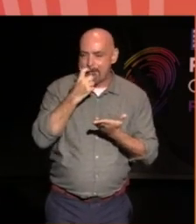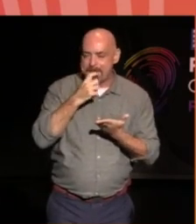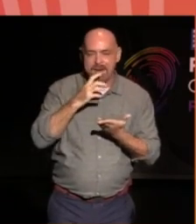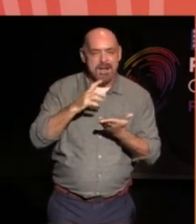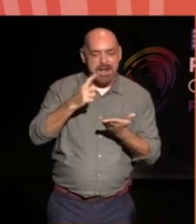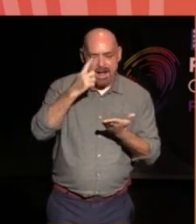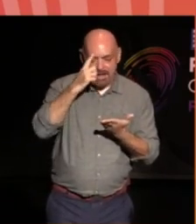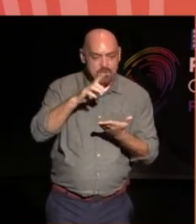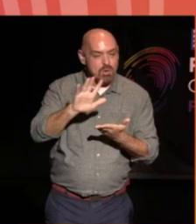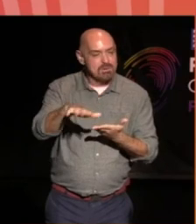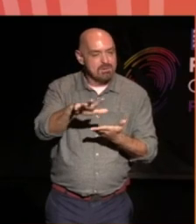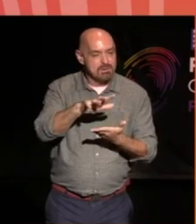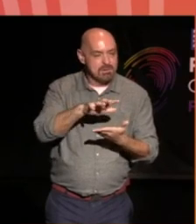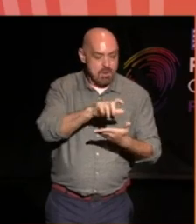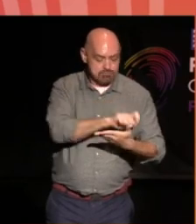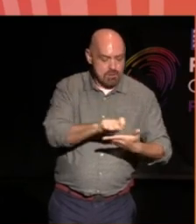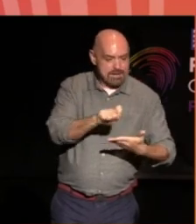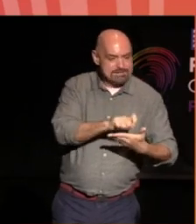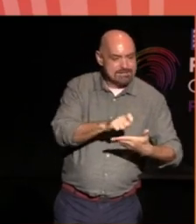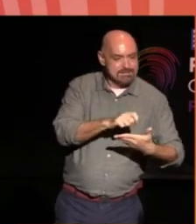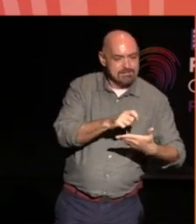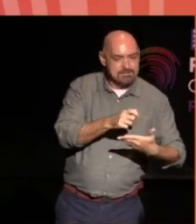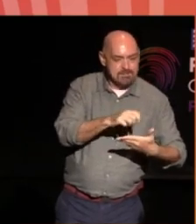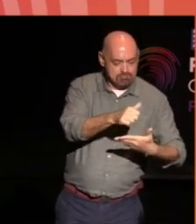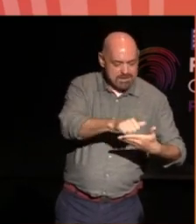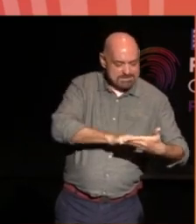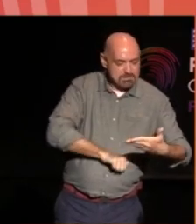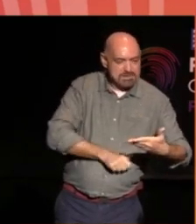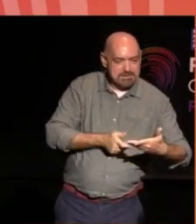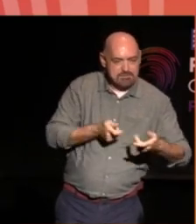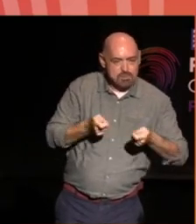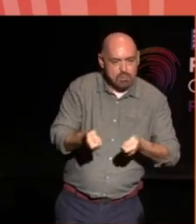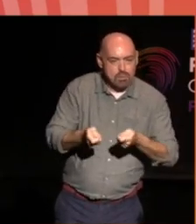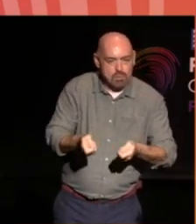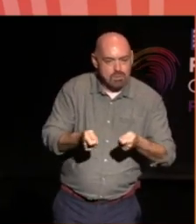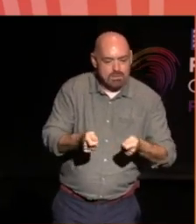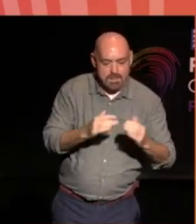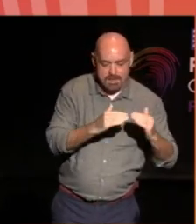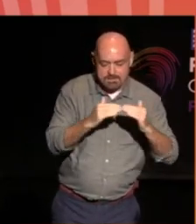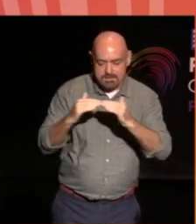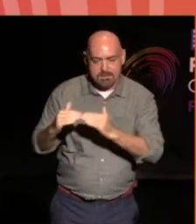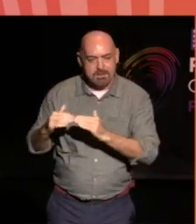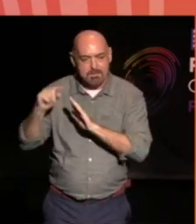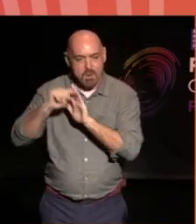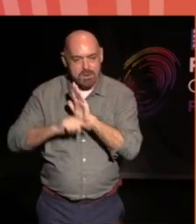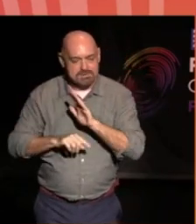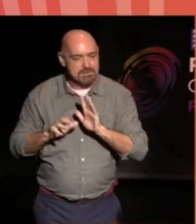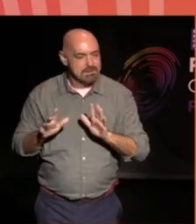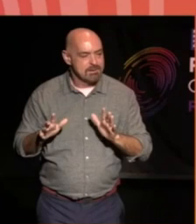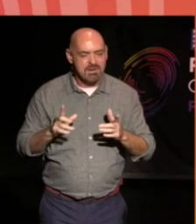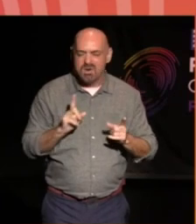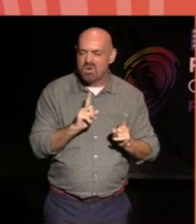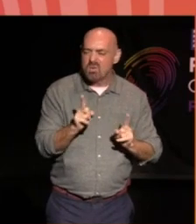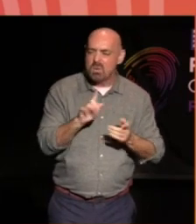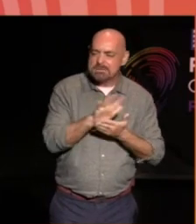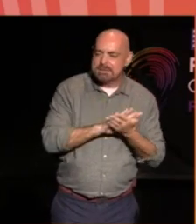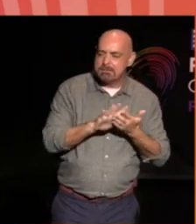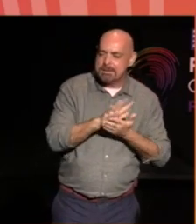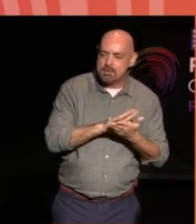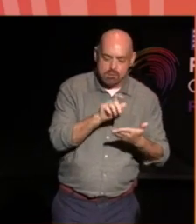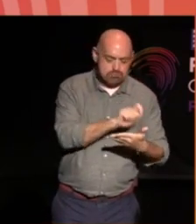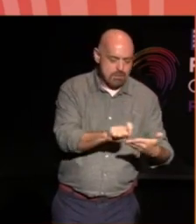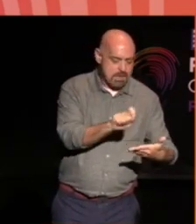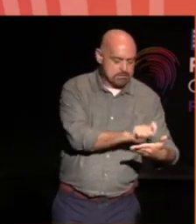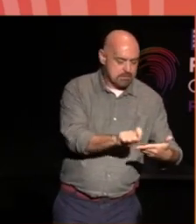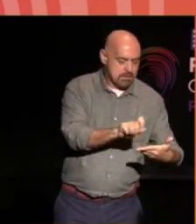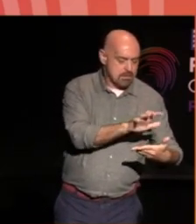writing recipes and how that parallels with writing policy. What does it mean to write something